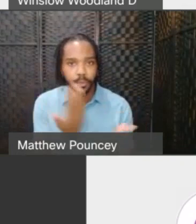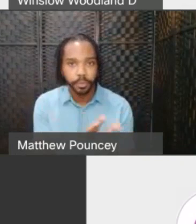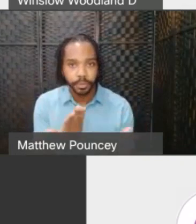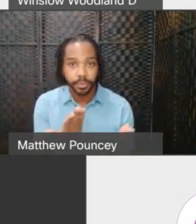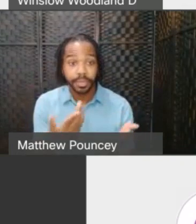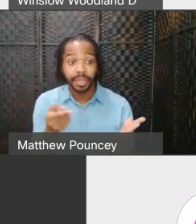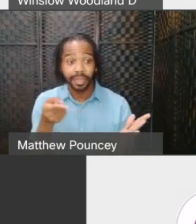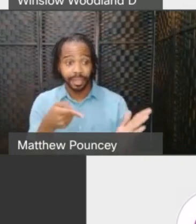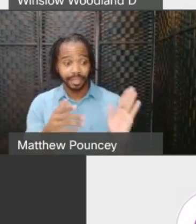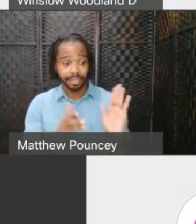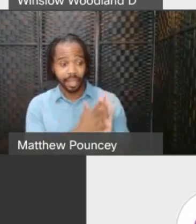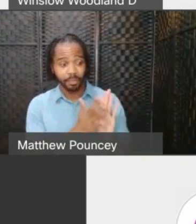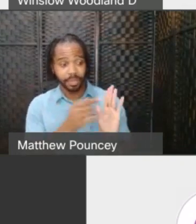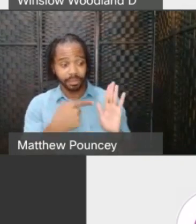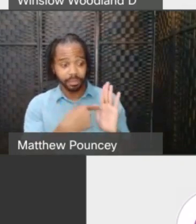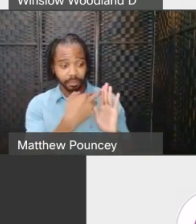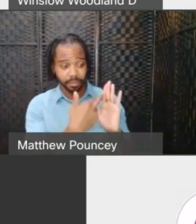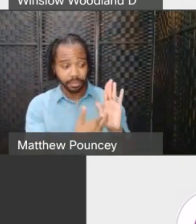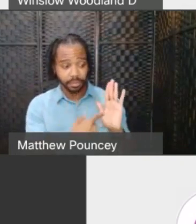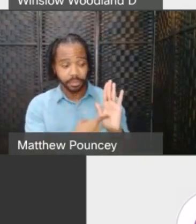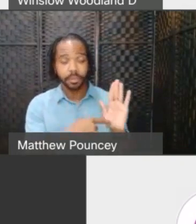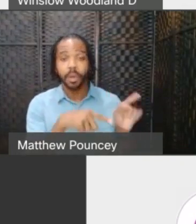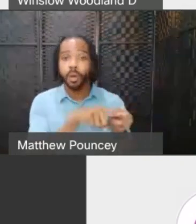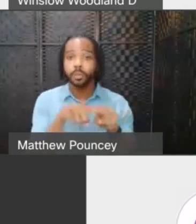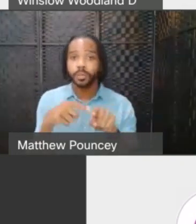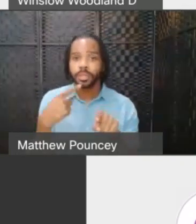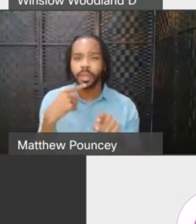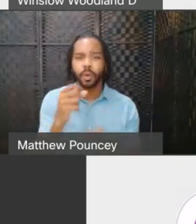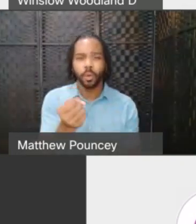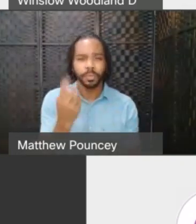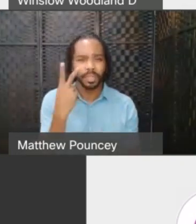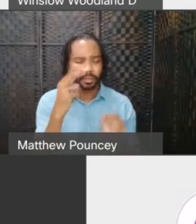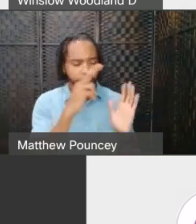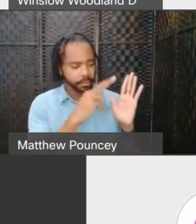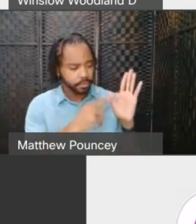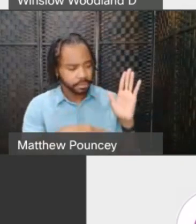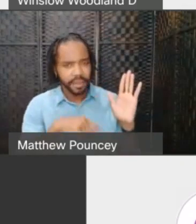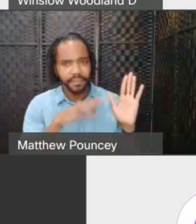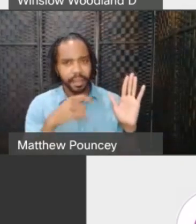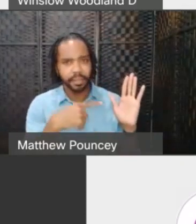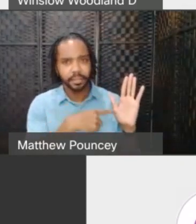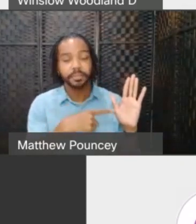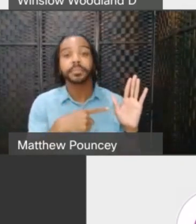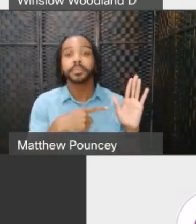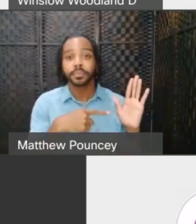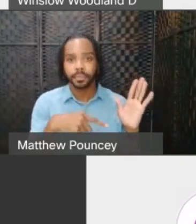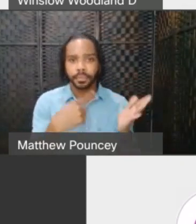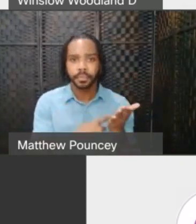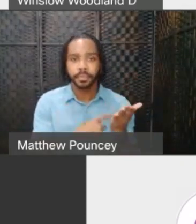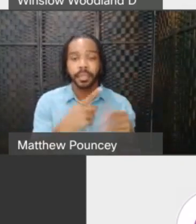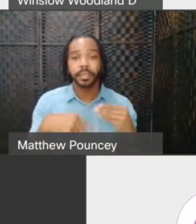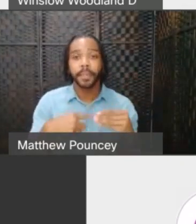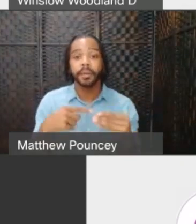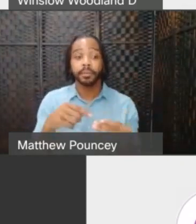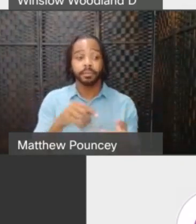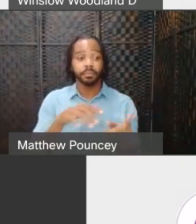document also indicates that you must, let me see if I can find it in here. It talks about facilities